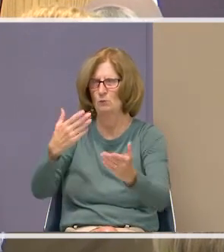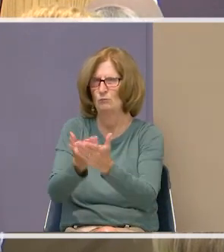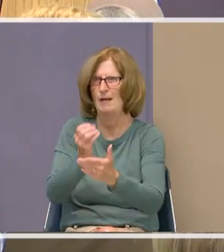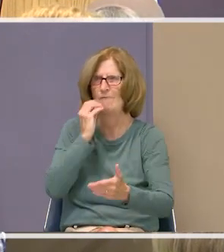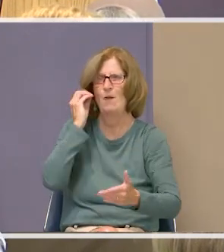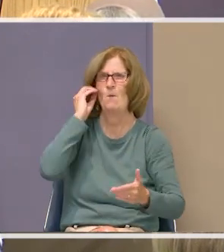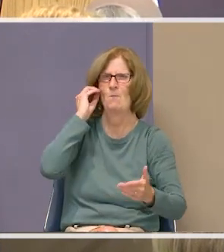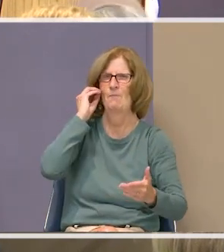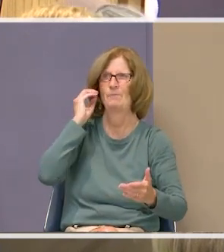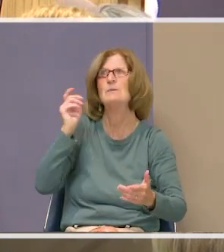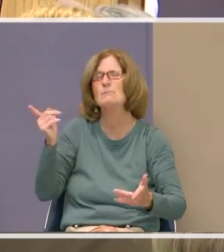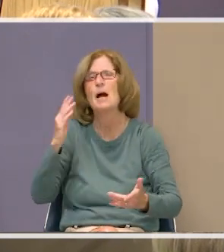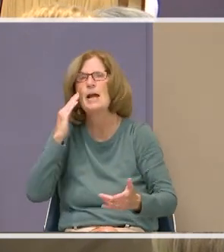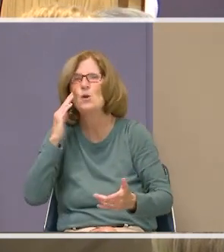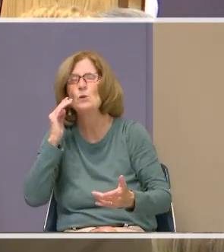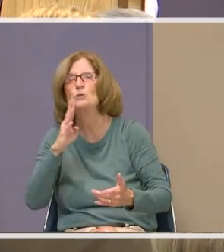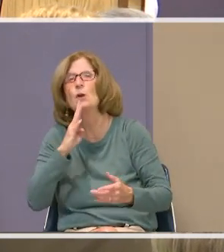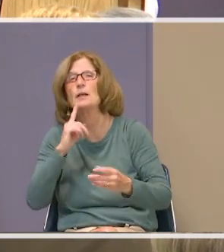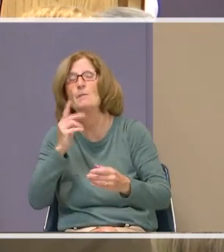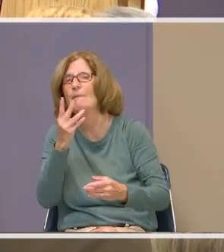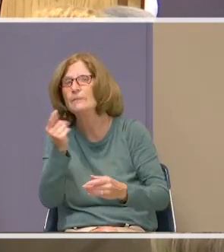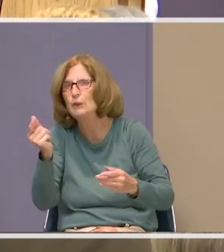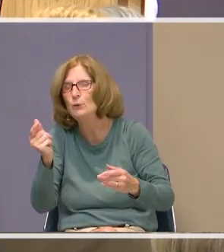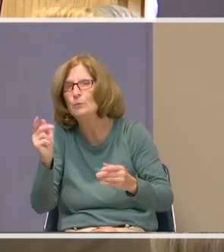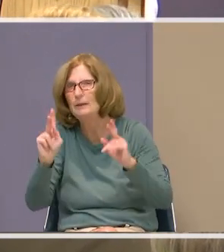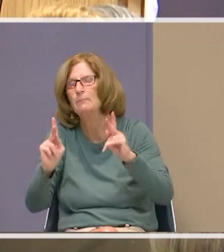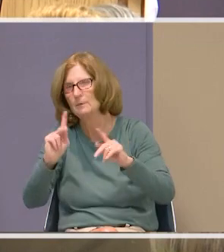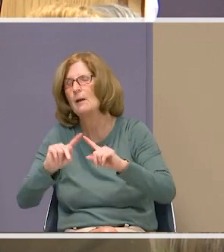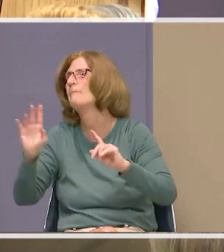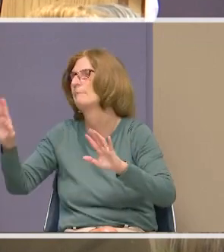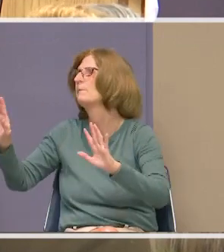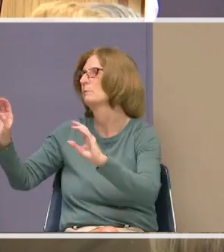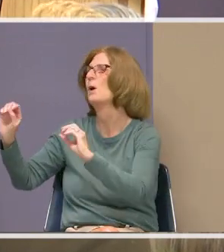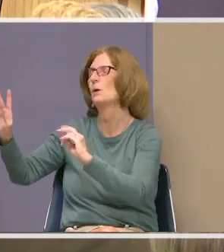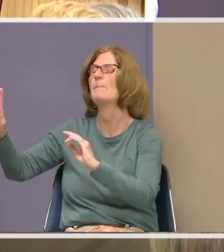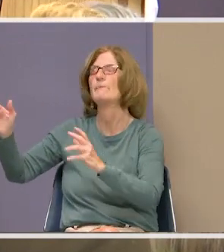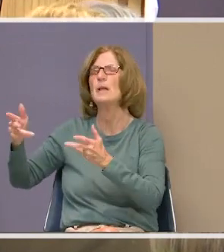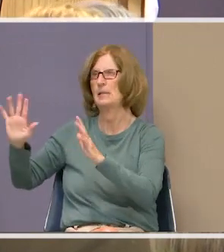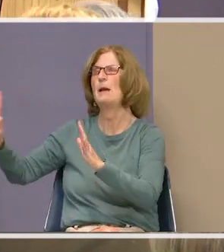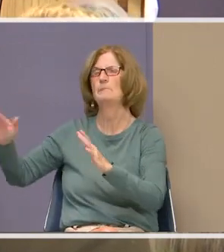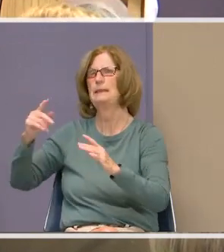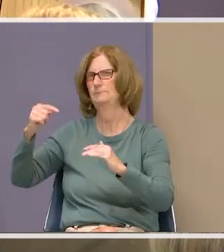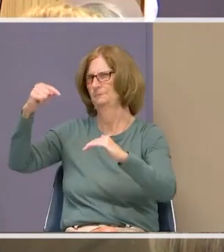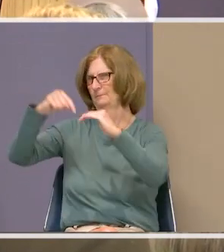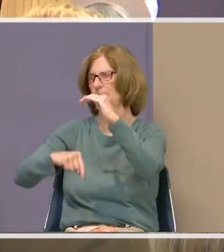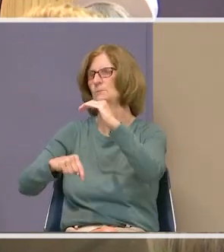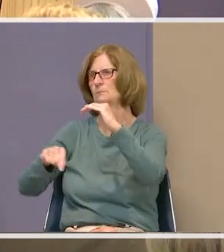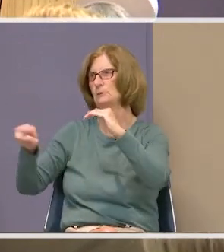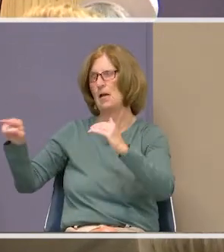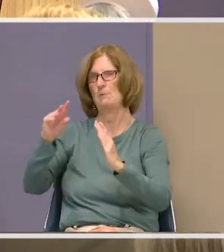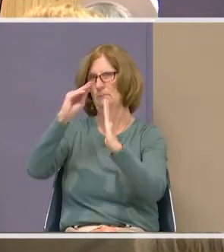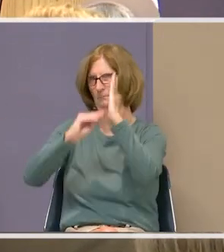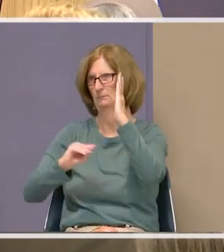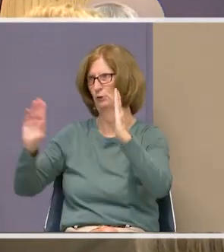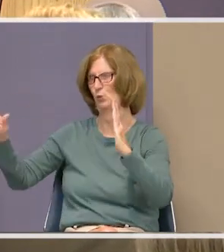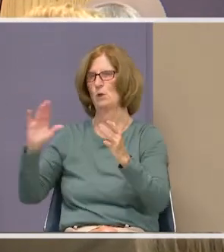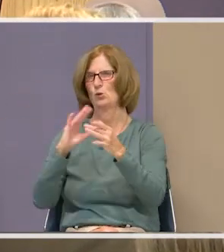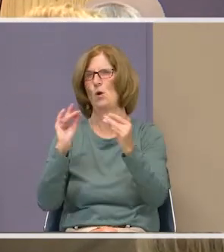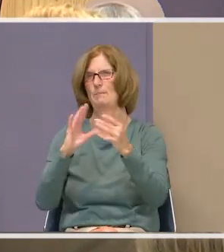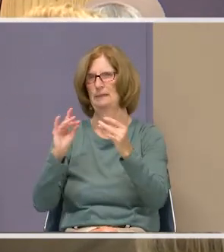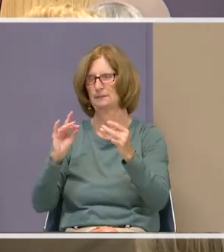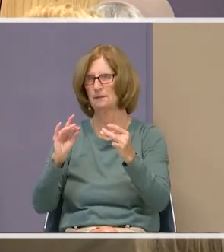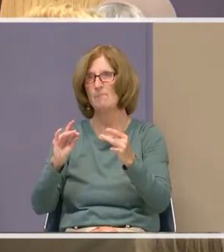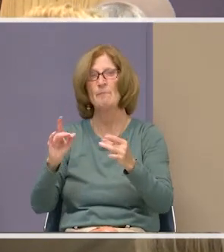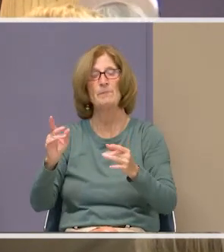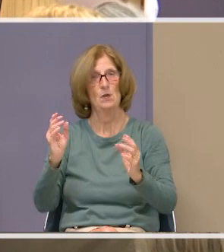I'm the few, but I don't have any other way home. Let's go back to the drawing board on that one. We're taking out comments. Okay, because anything that forces